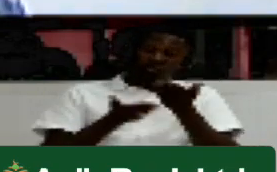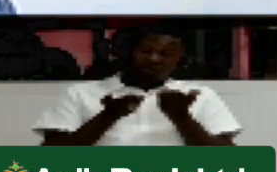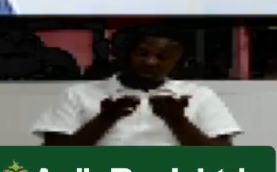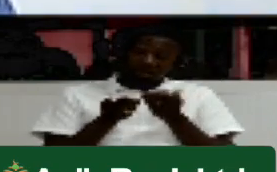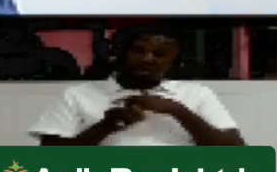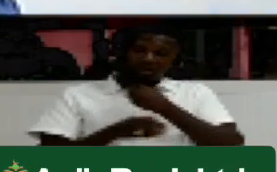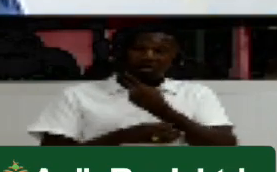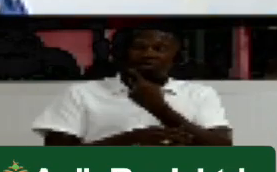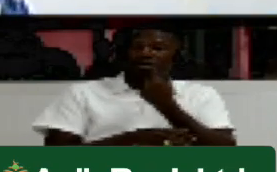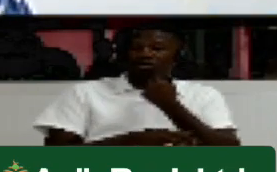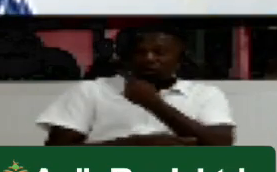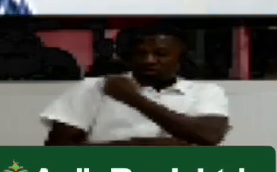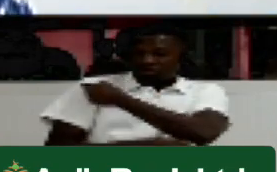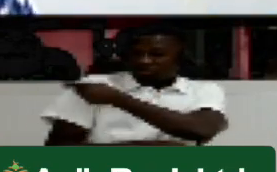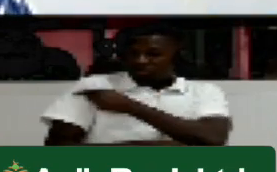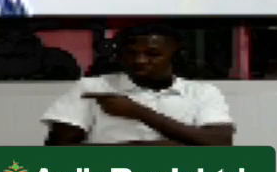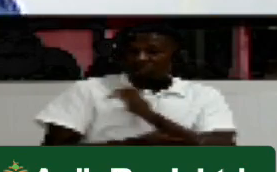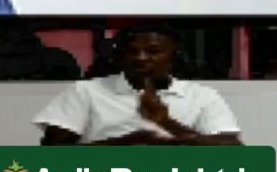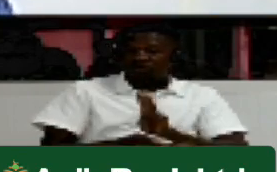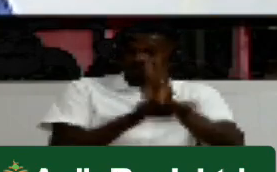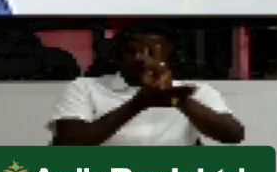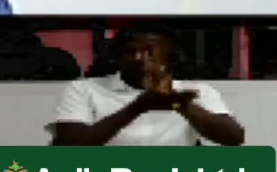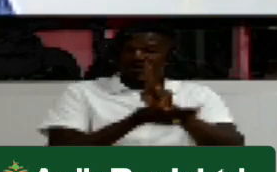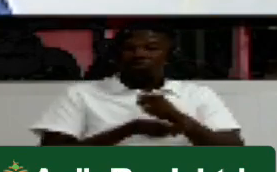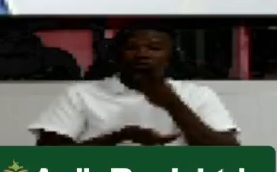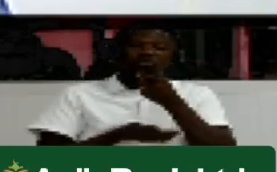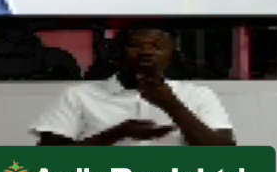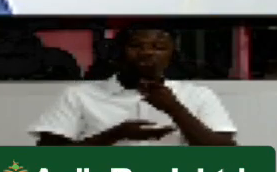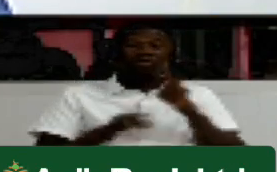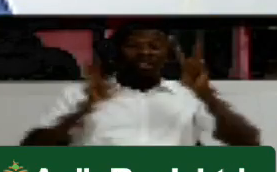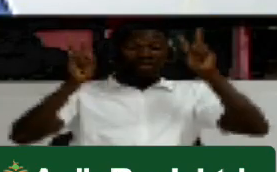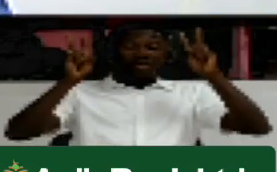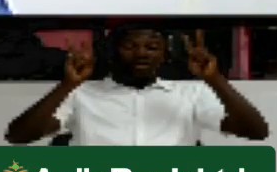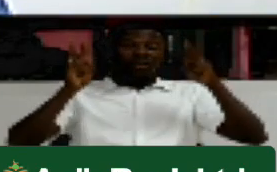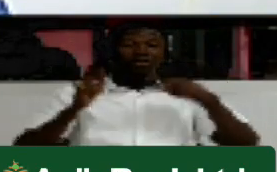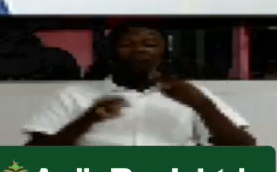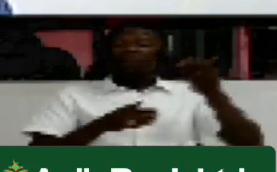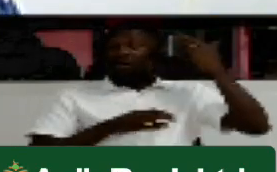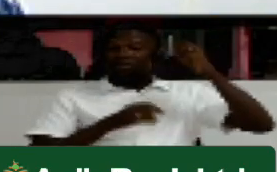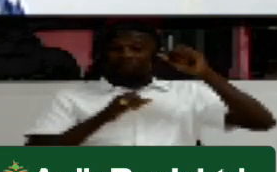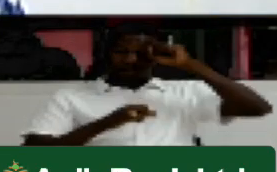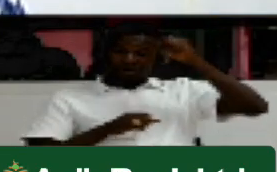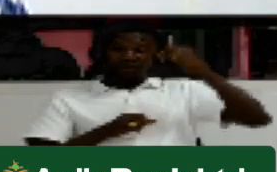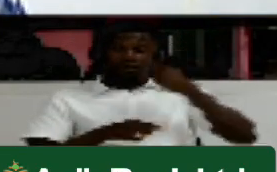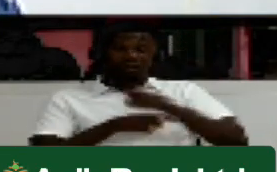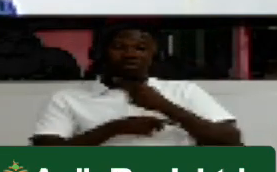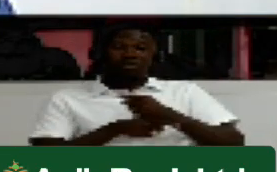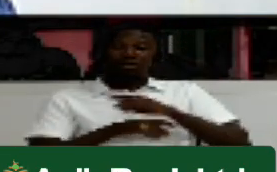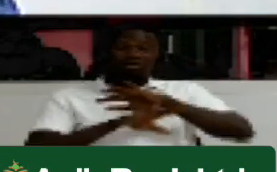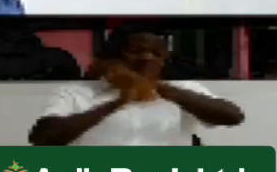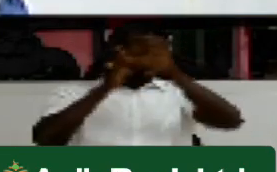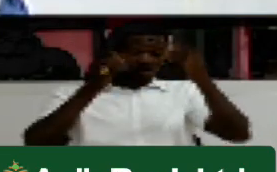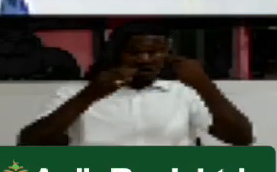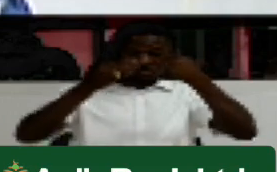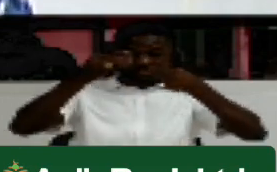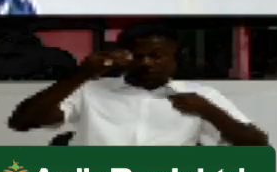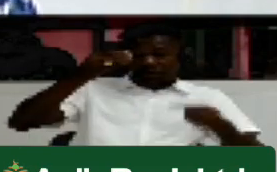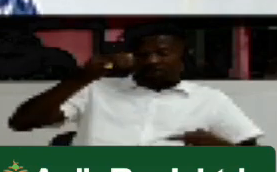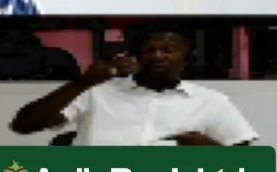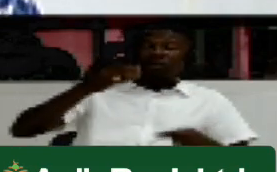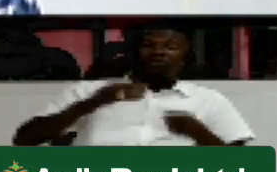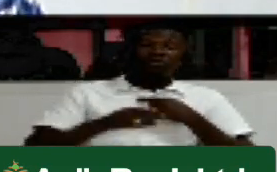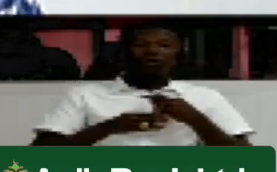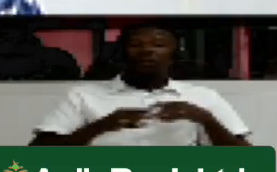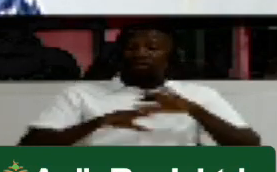volunteer, to Yahya Jammeh, the former president of the Gambia, and his entire executive, to the